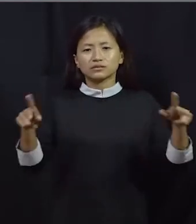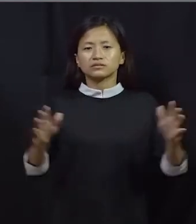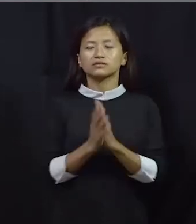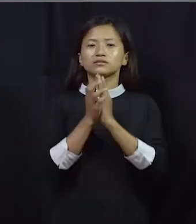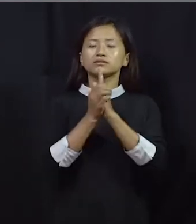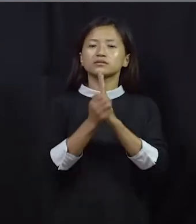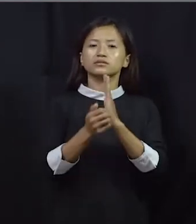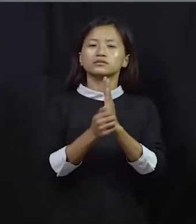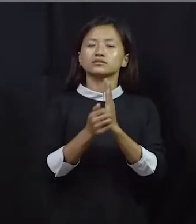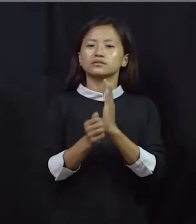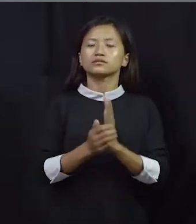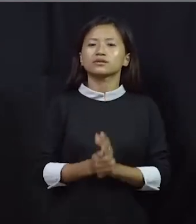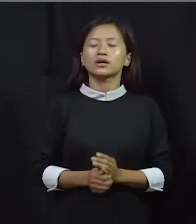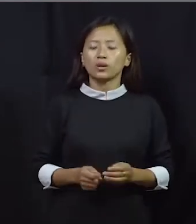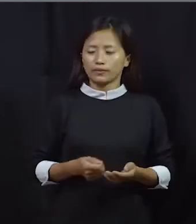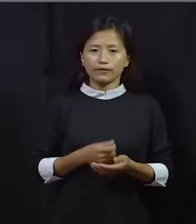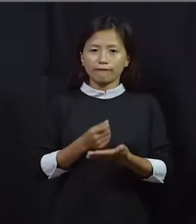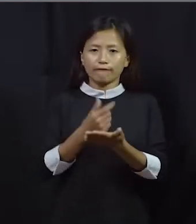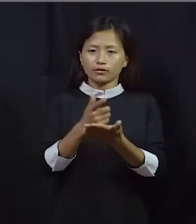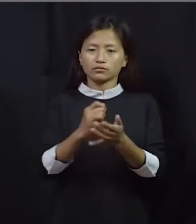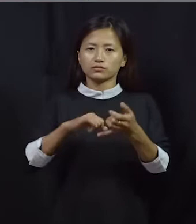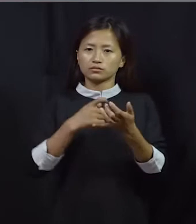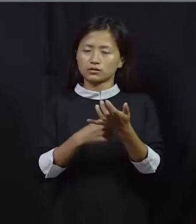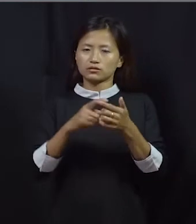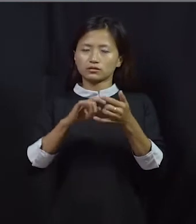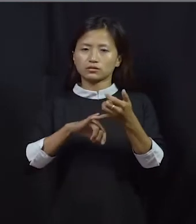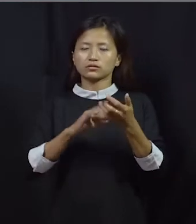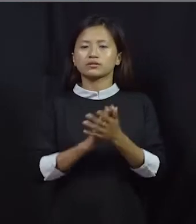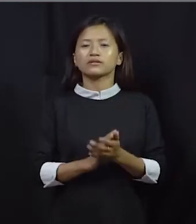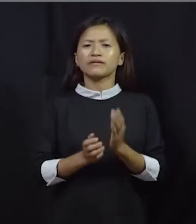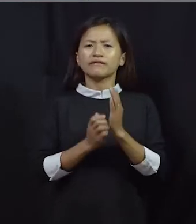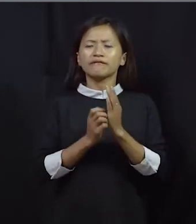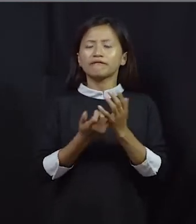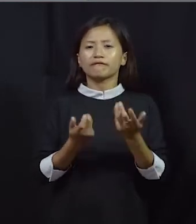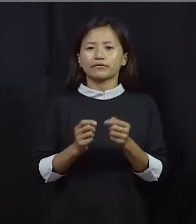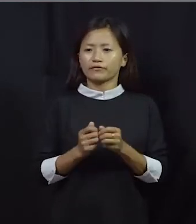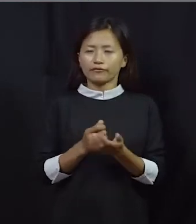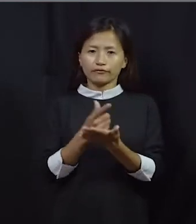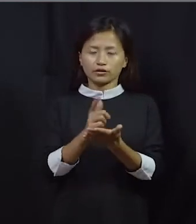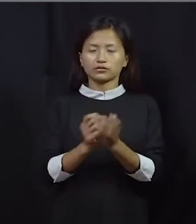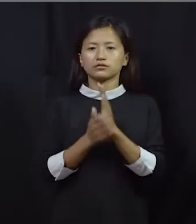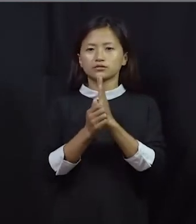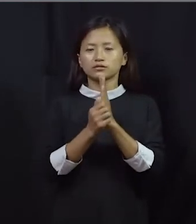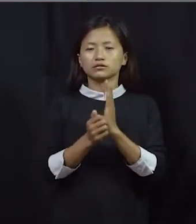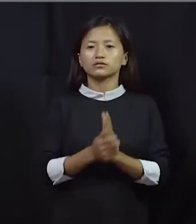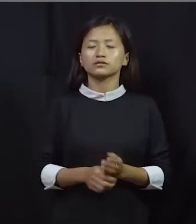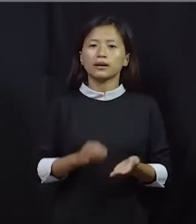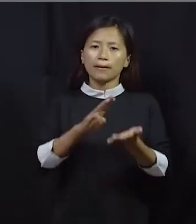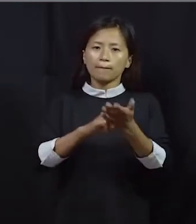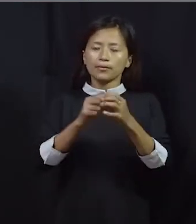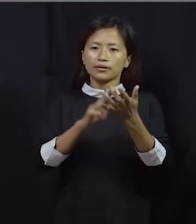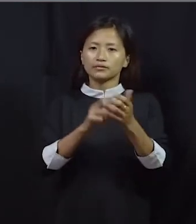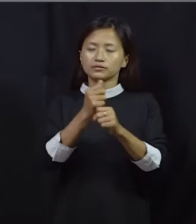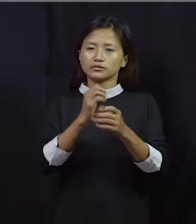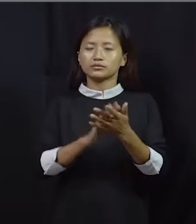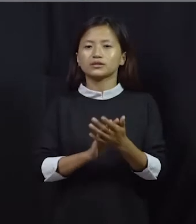their financial resources, then financial skills or management skills, and with